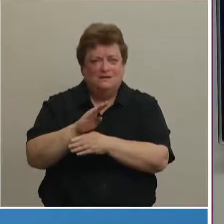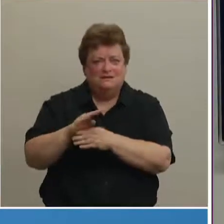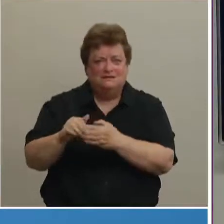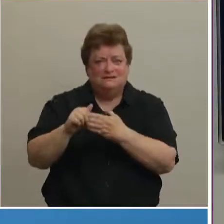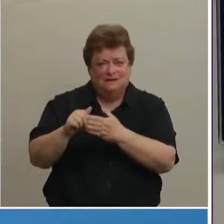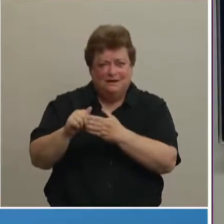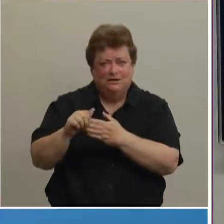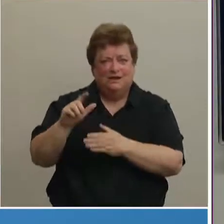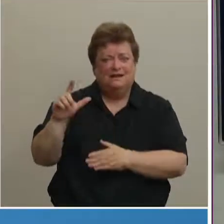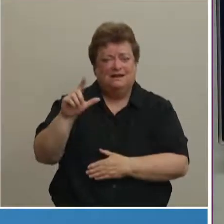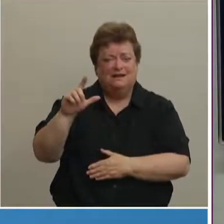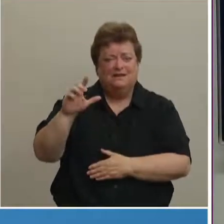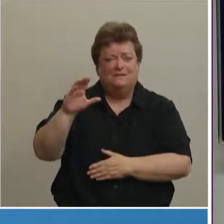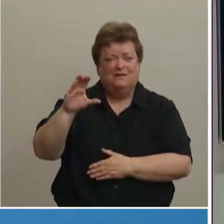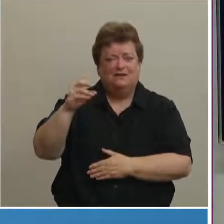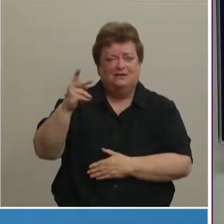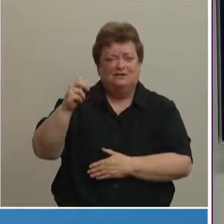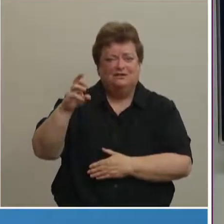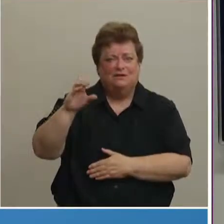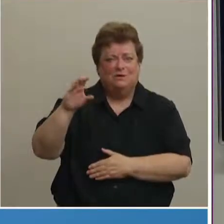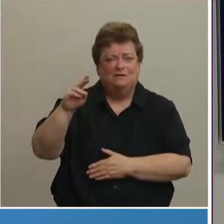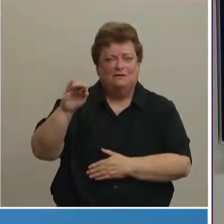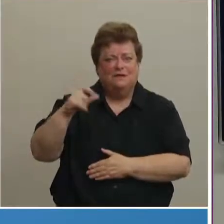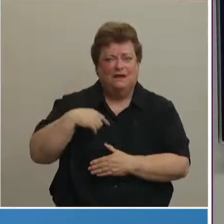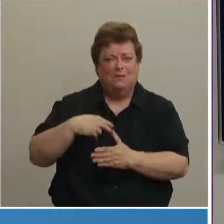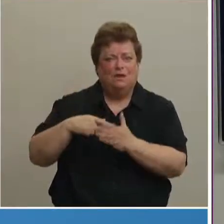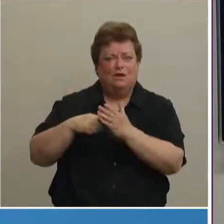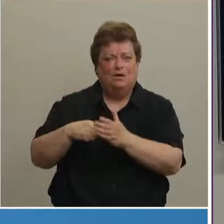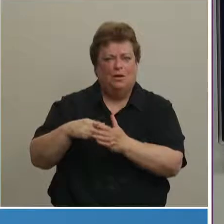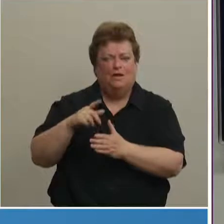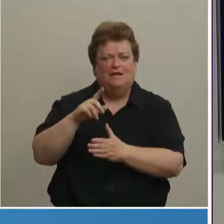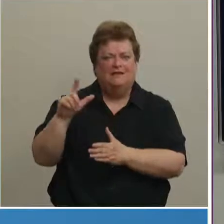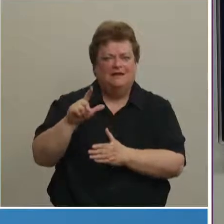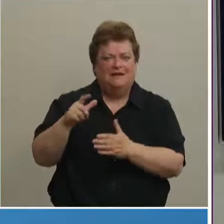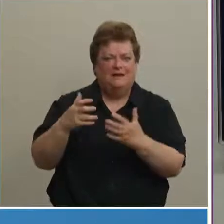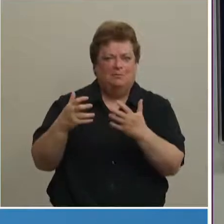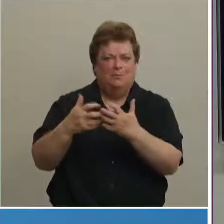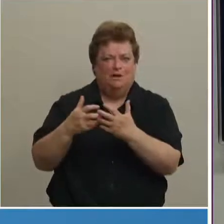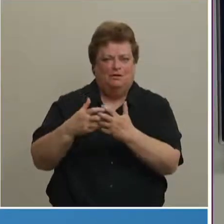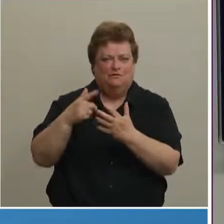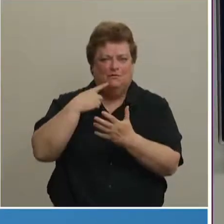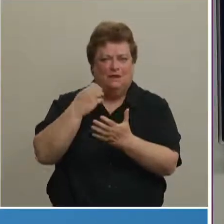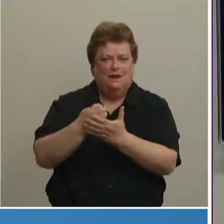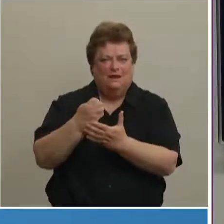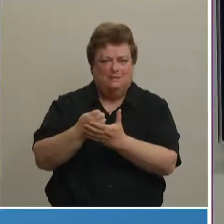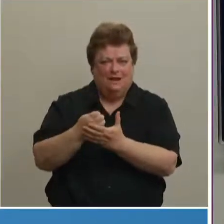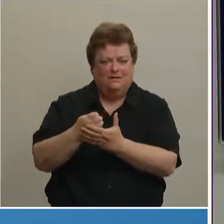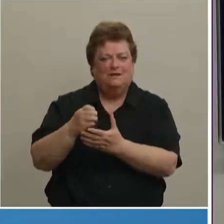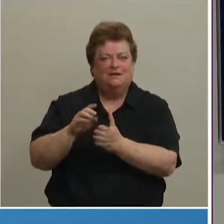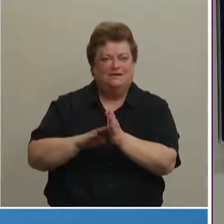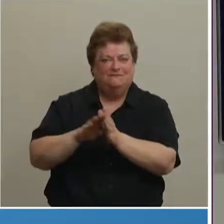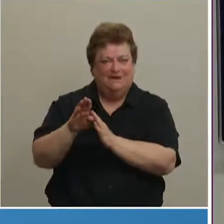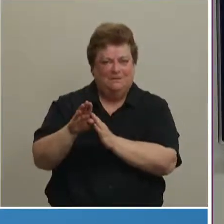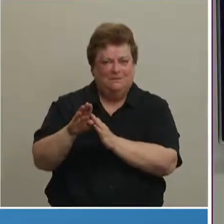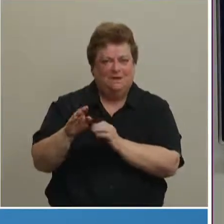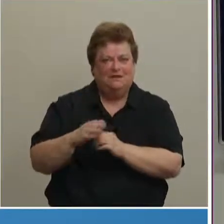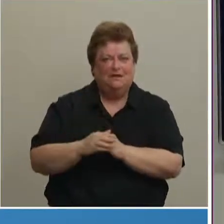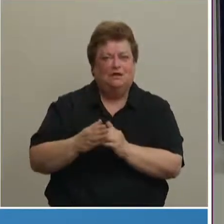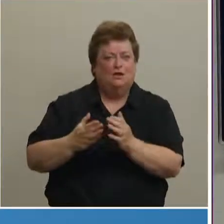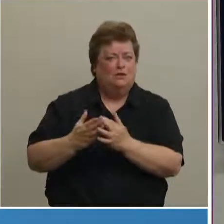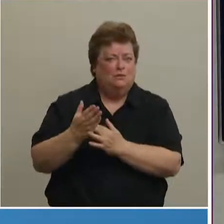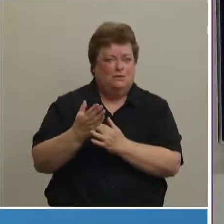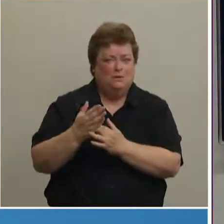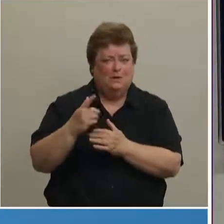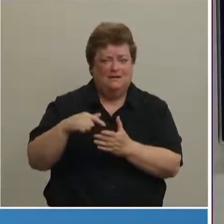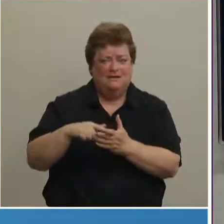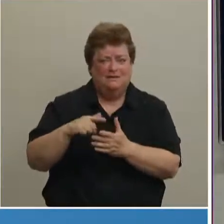of Commerce through an important collaboration we call the Lincoln Partnership for Economic Development, or LPED. And throughout the pandemic, LPED